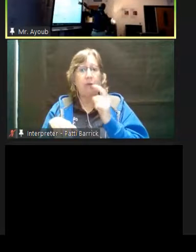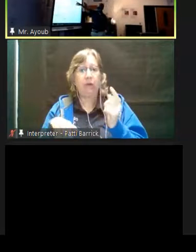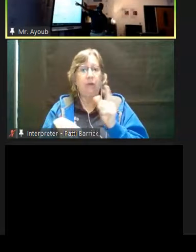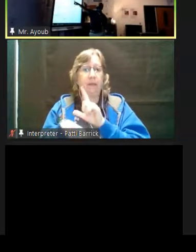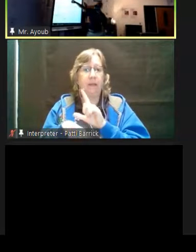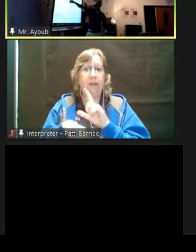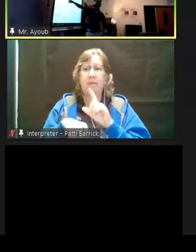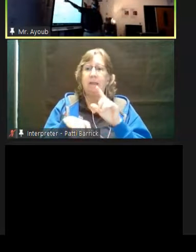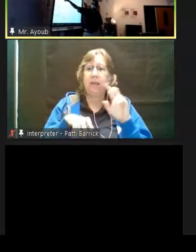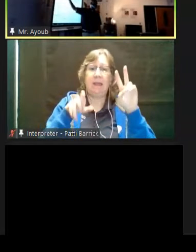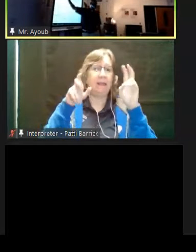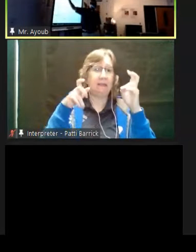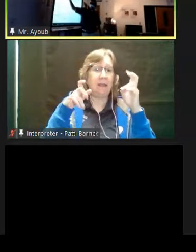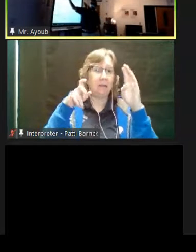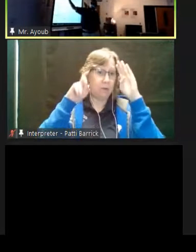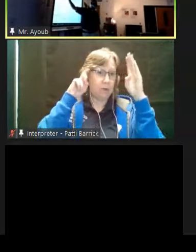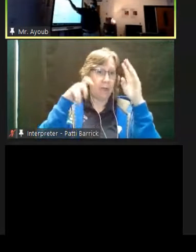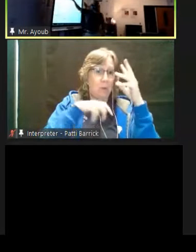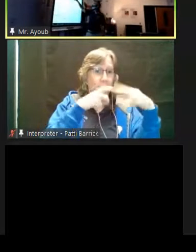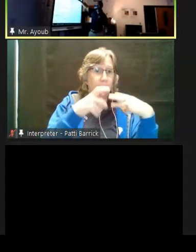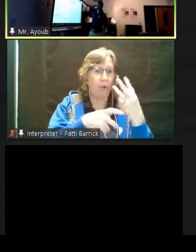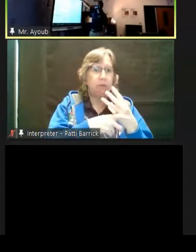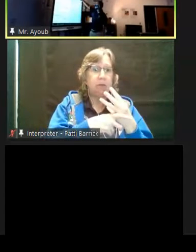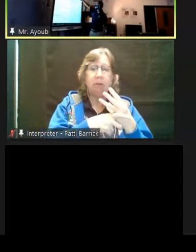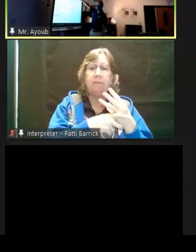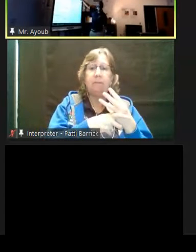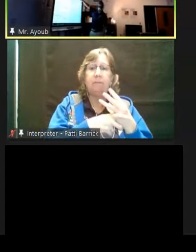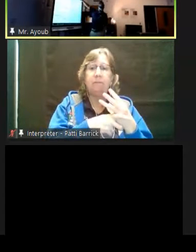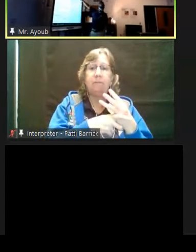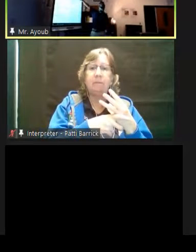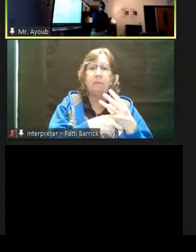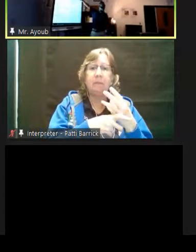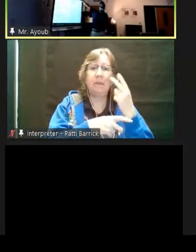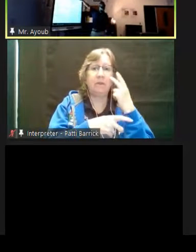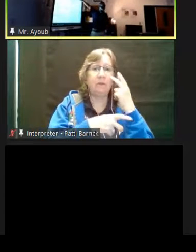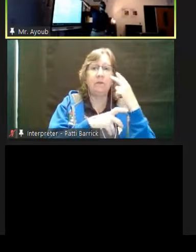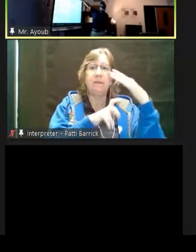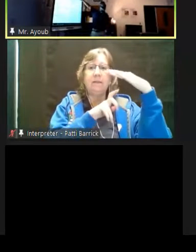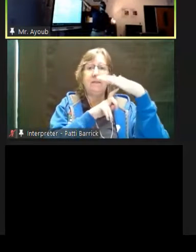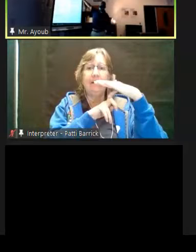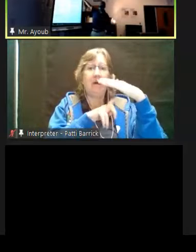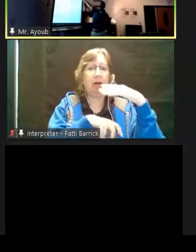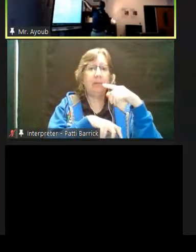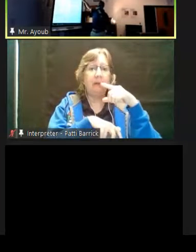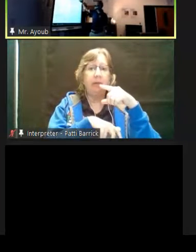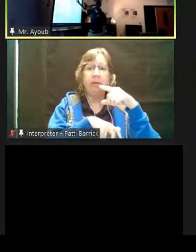the title, we call it Hello World. Look at the top of the web page. It says,